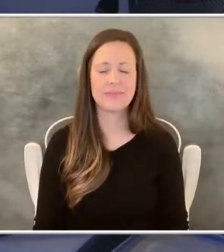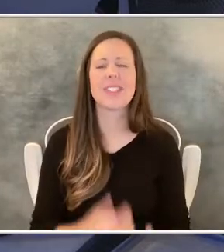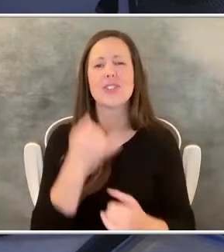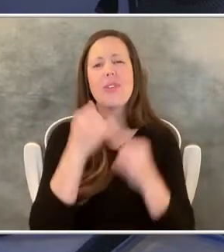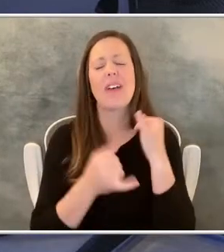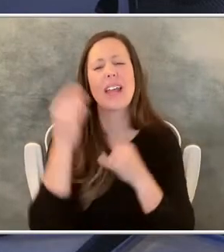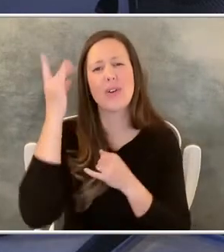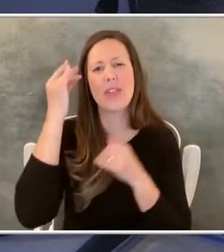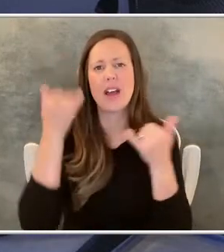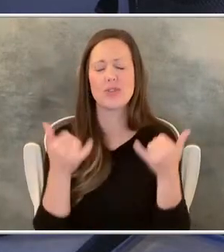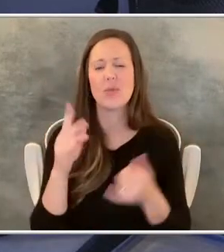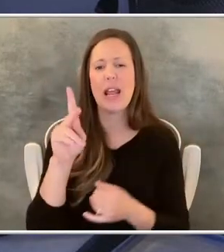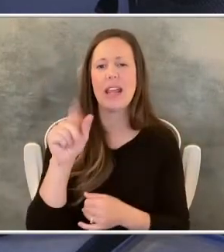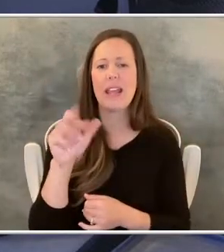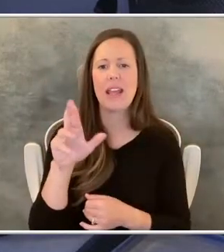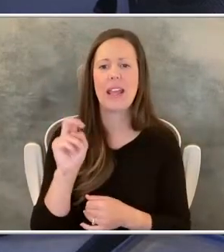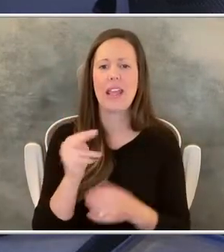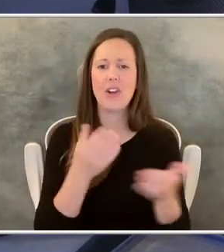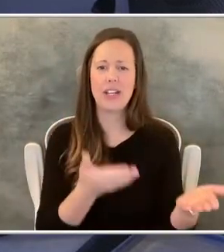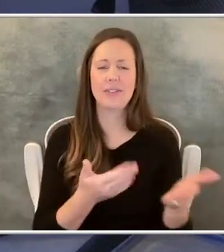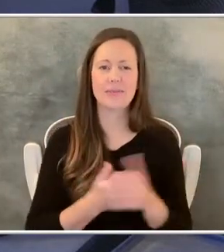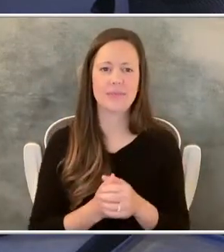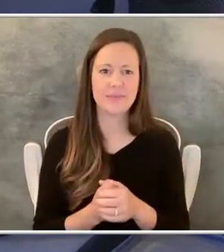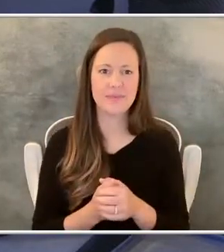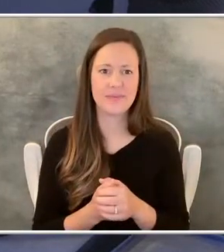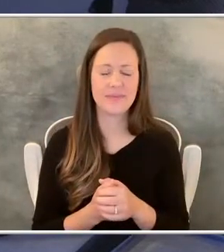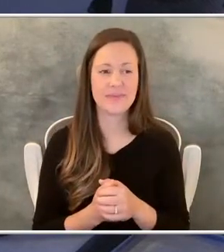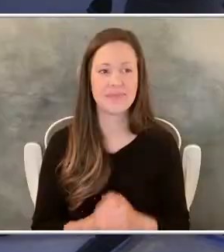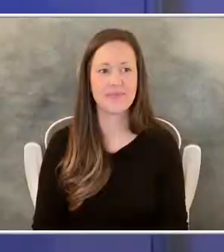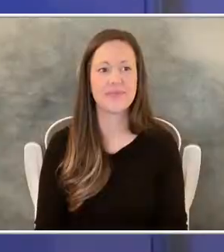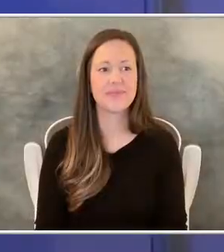you want people to really walk away from this particular story?